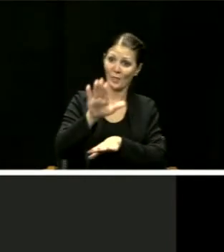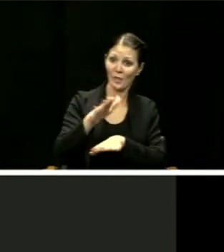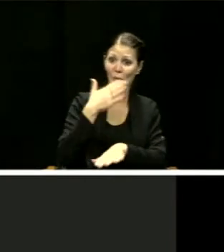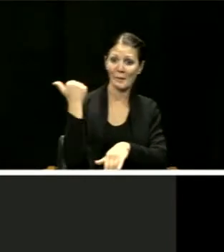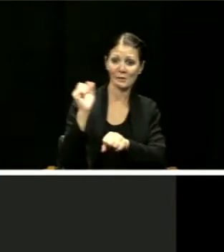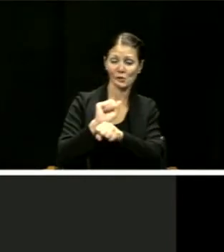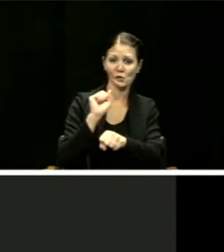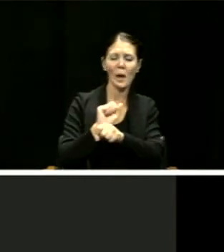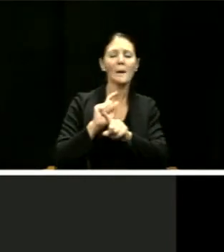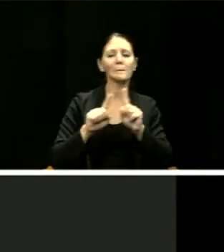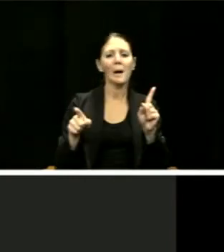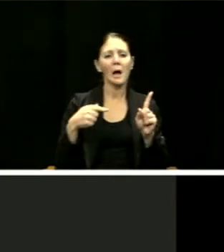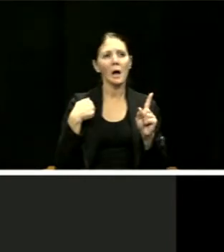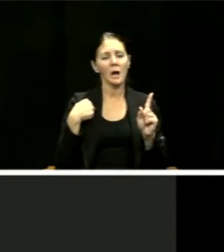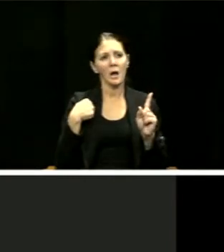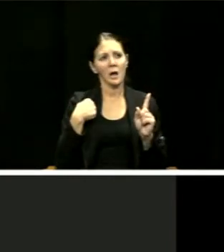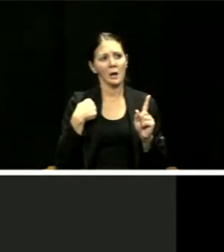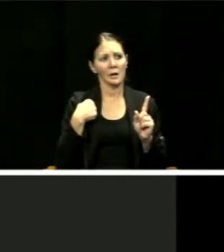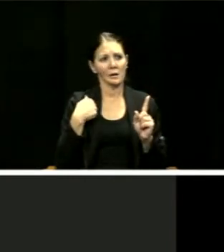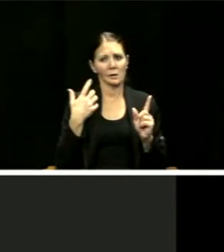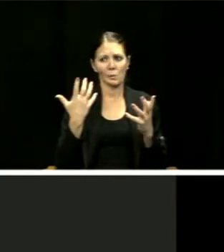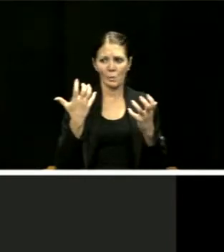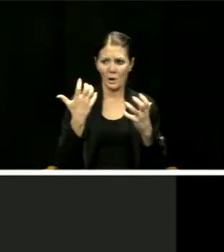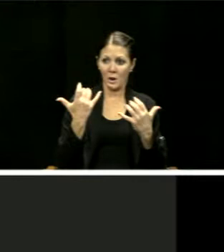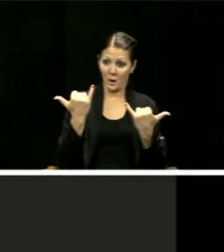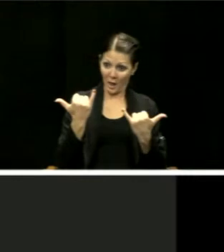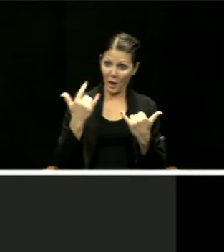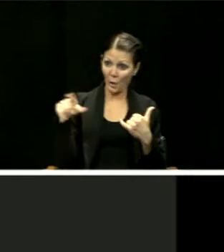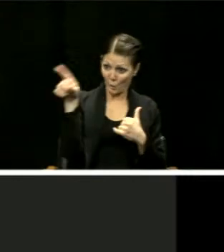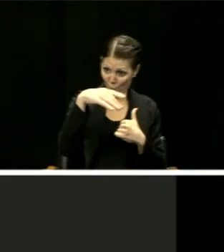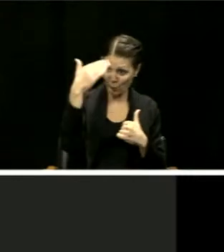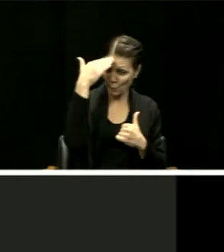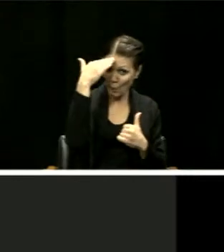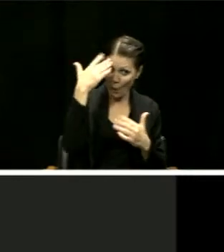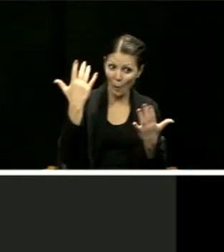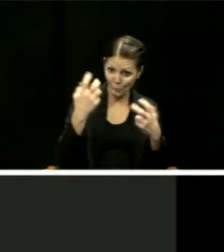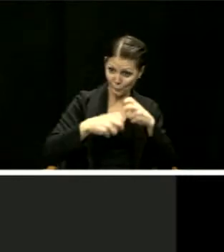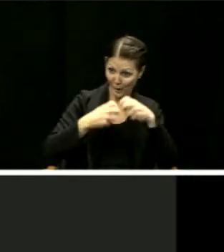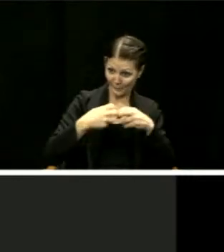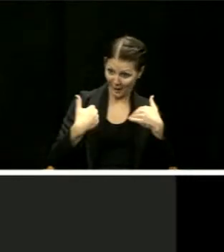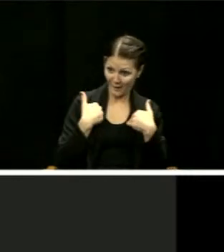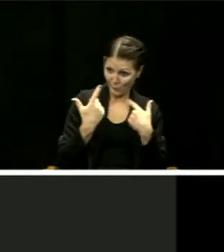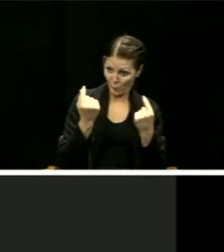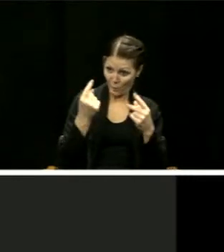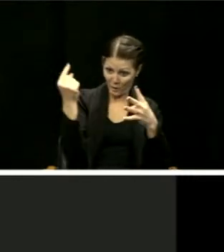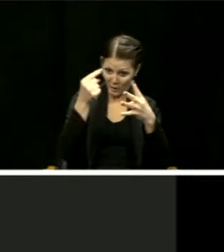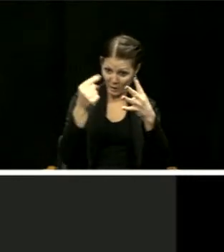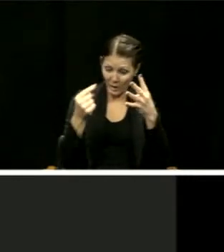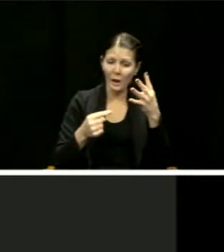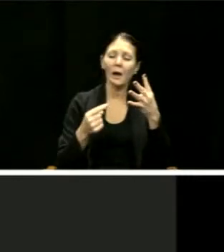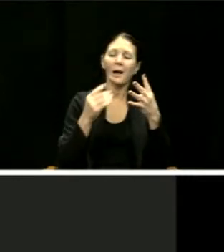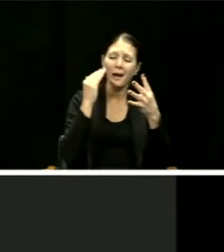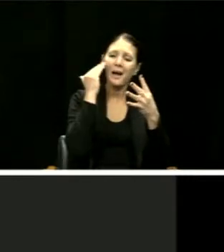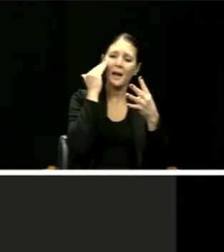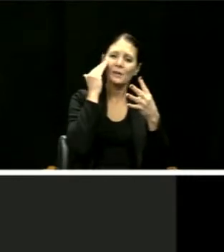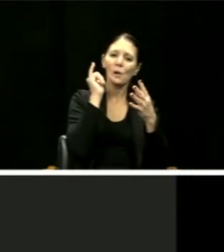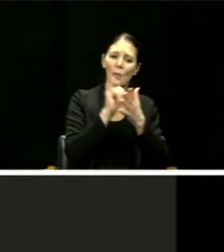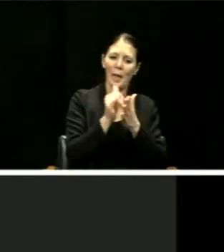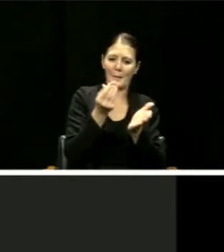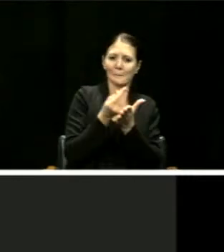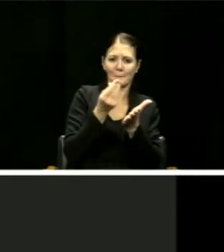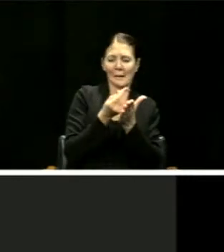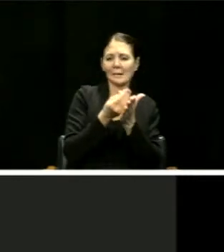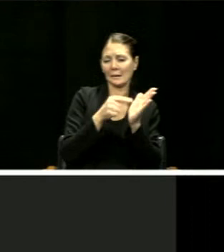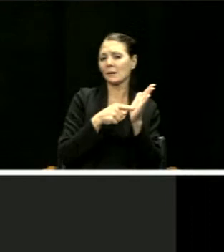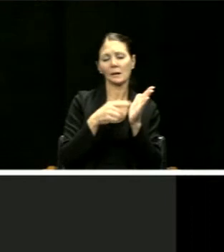effort, but the idea that they understand now what the issues are. And I understand that the issue of the money is